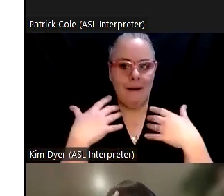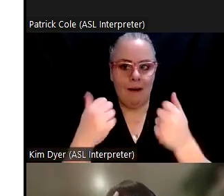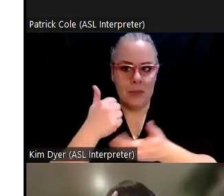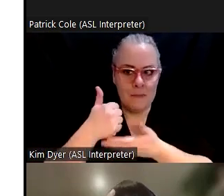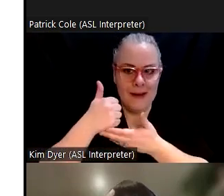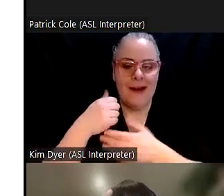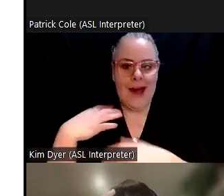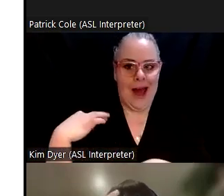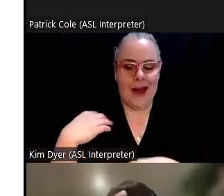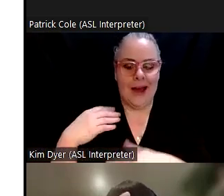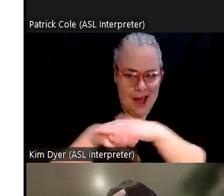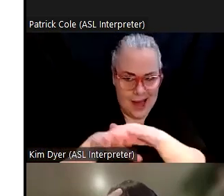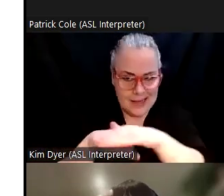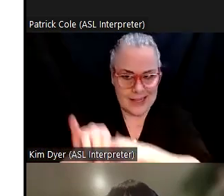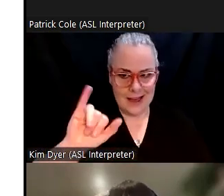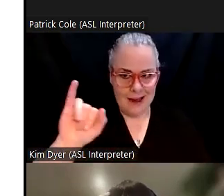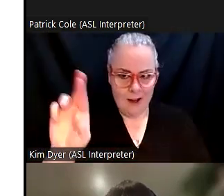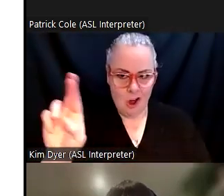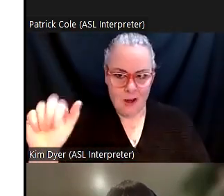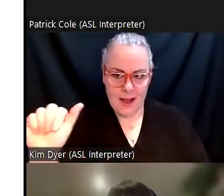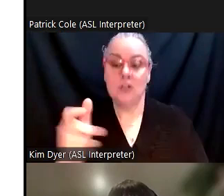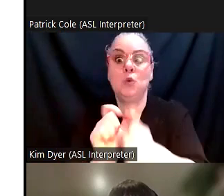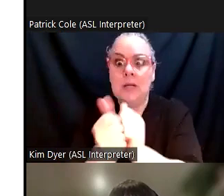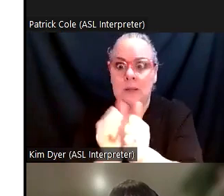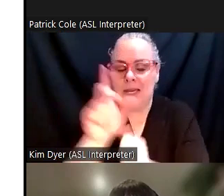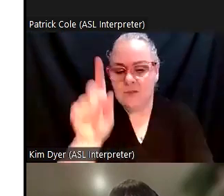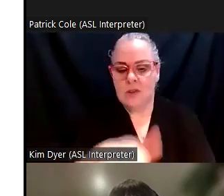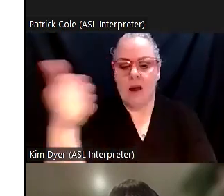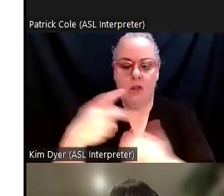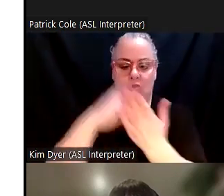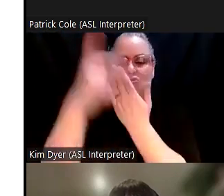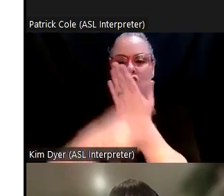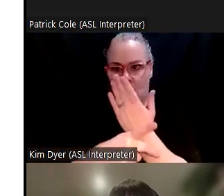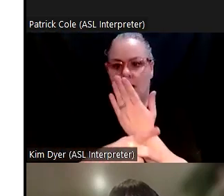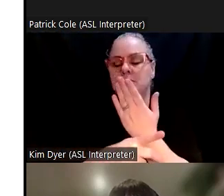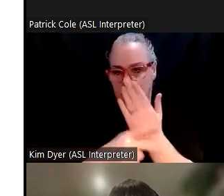the IRA, to help them compete for all the other programs.